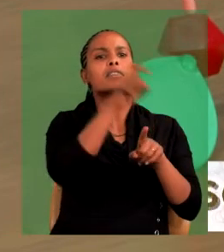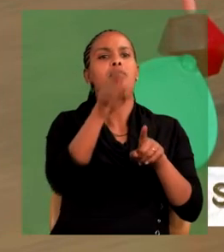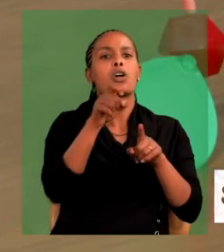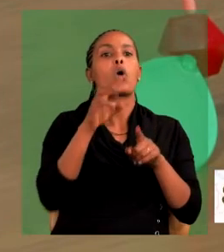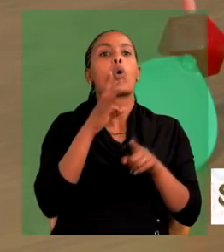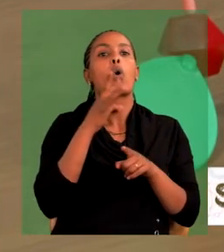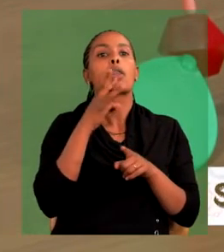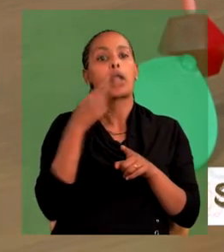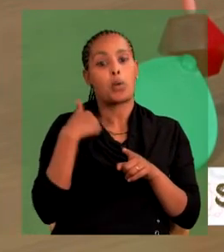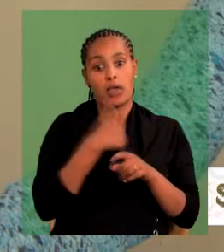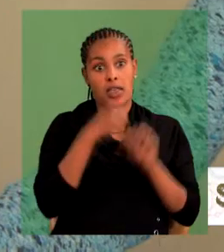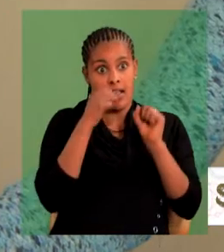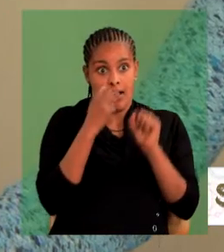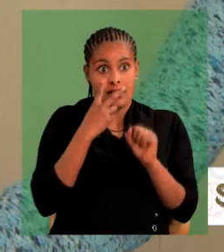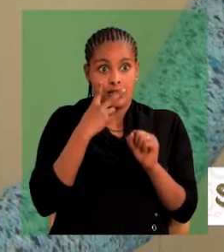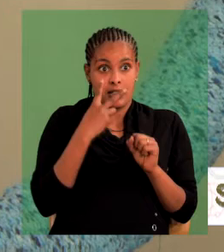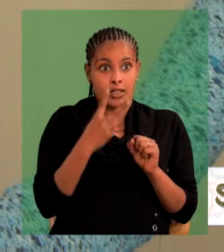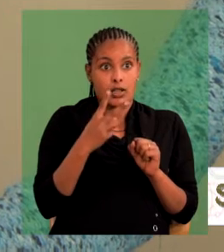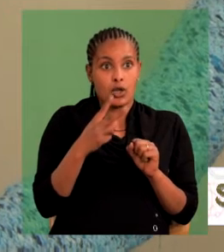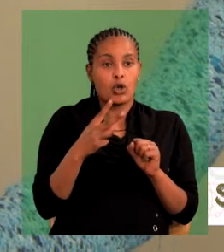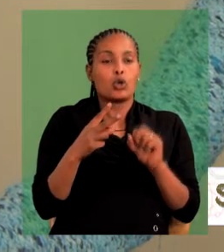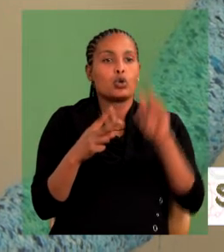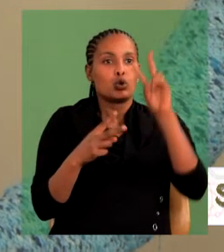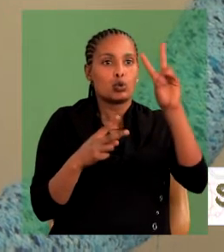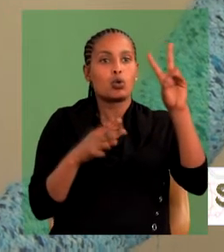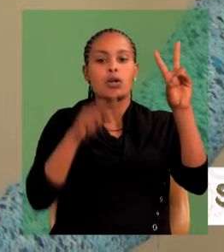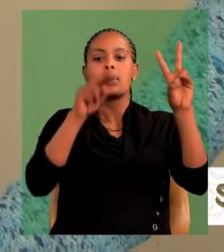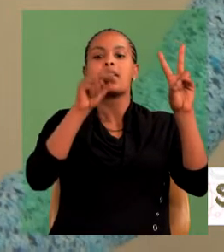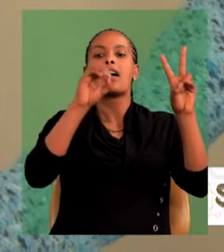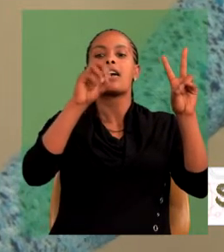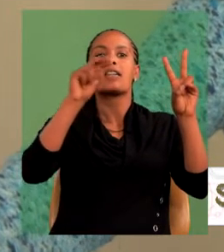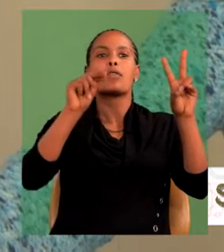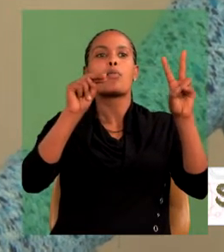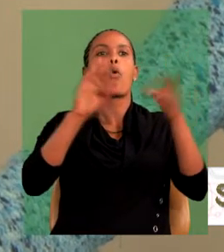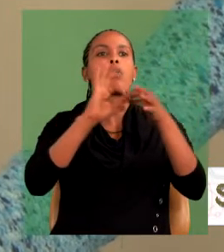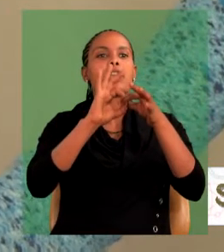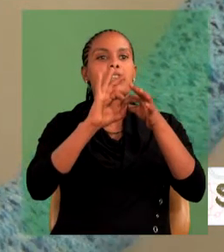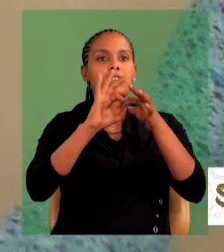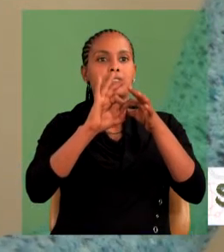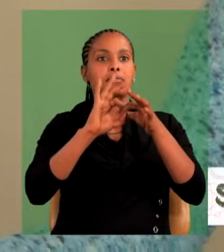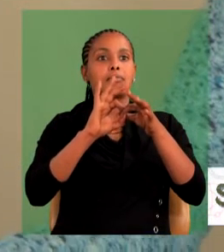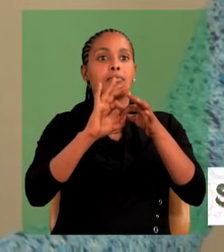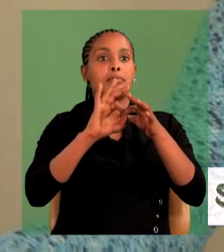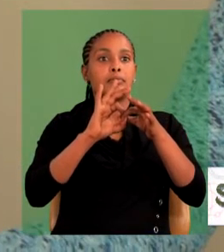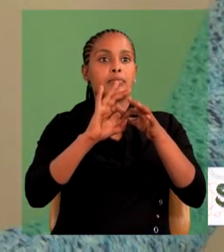the water, we can see 2 non-bonding pairs. Okay.